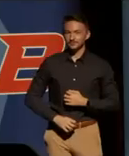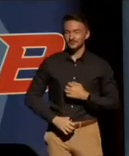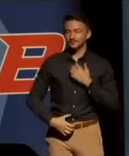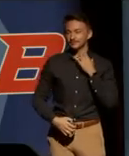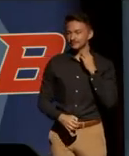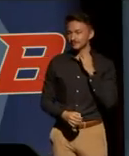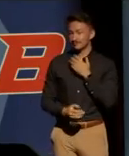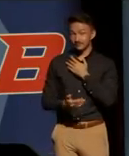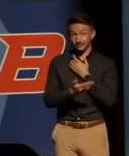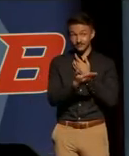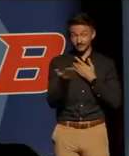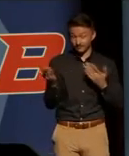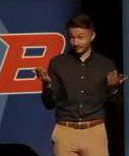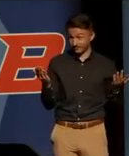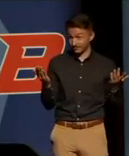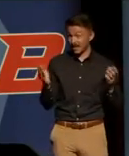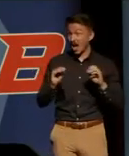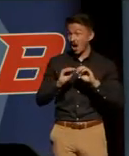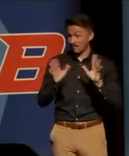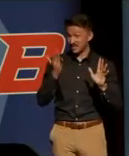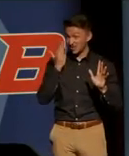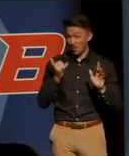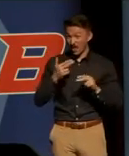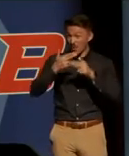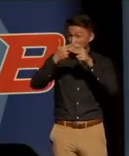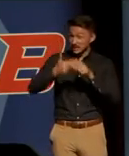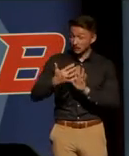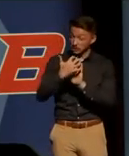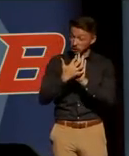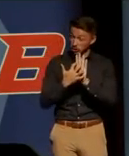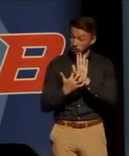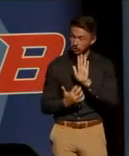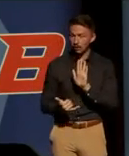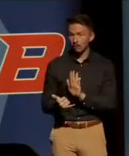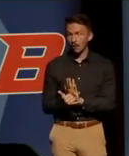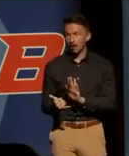You can see why it would have been hard to put those names on a slide.